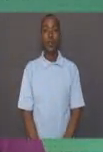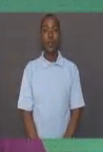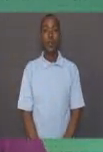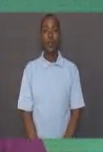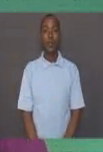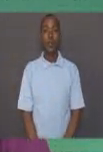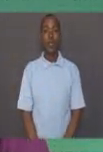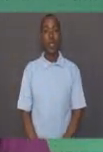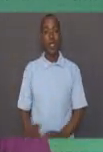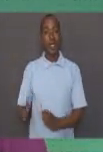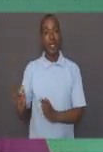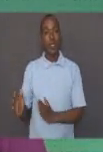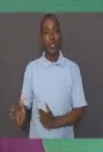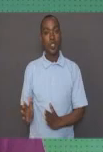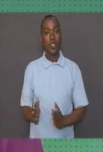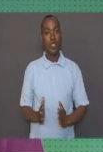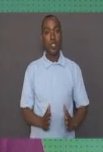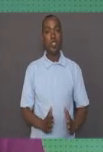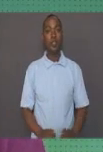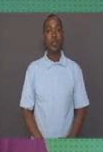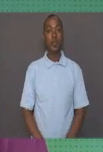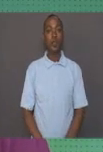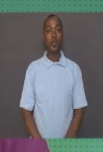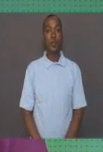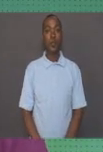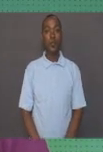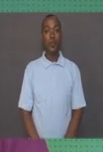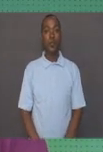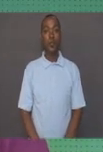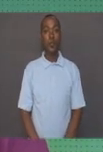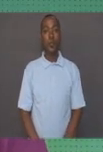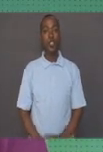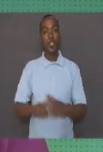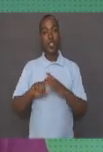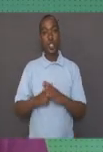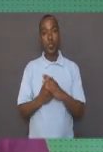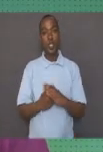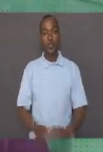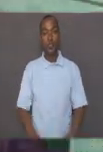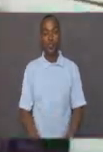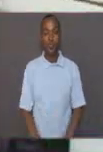Are you ready to begin, students? Let us get started.